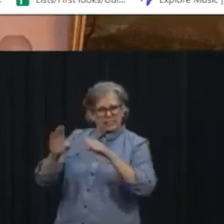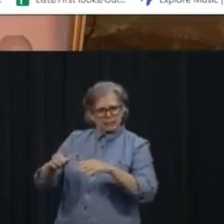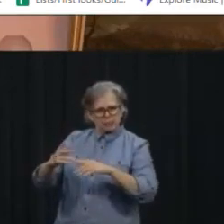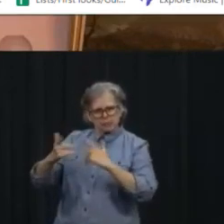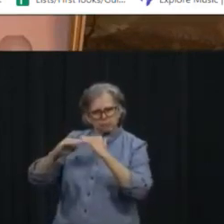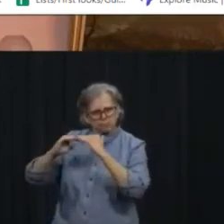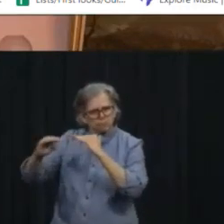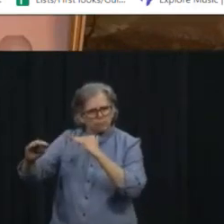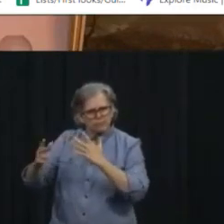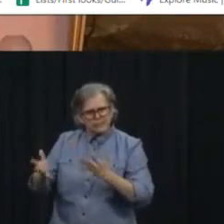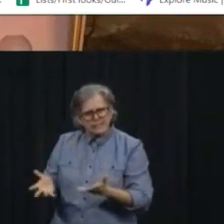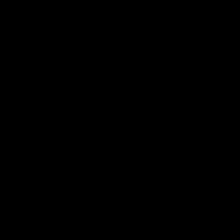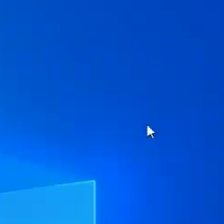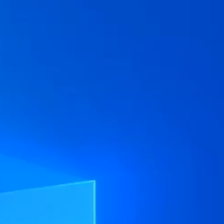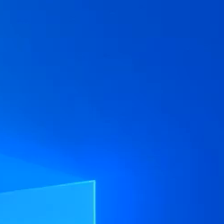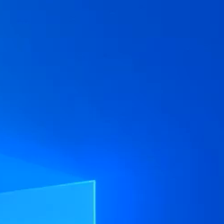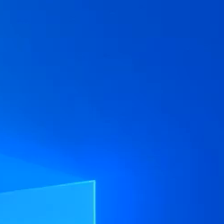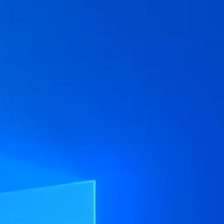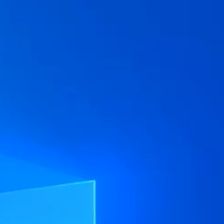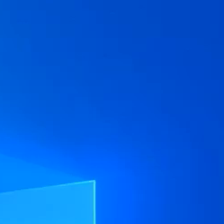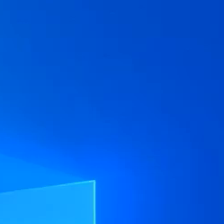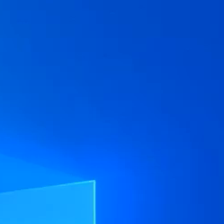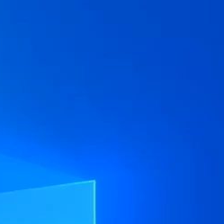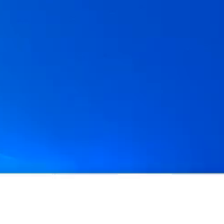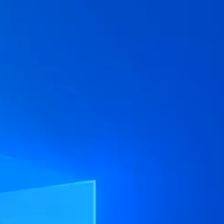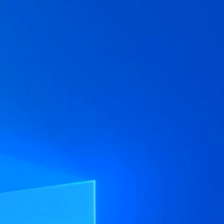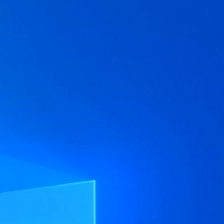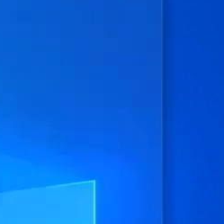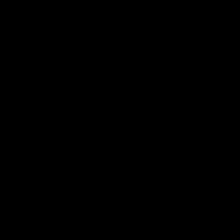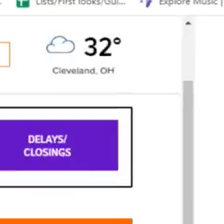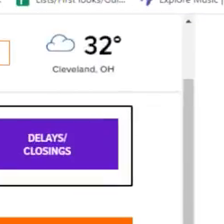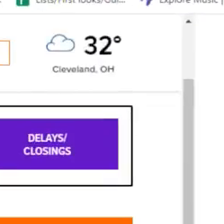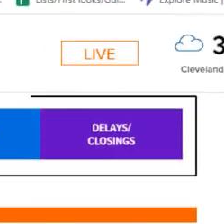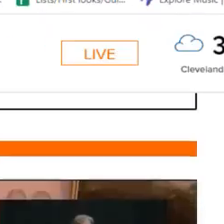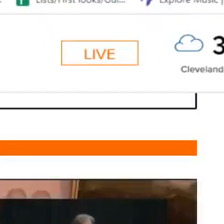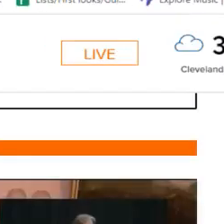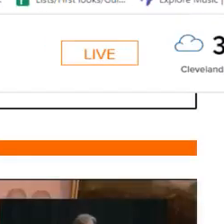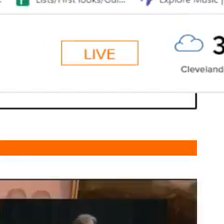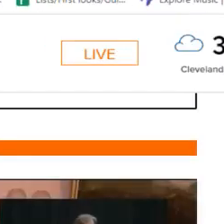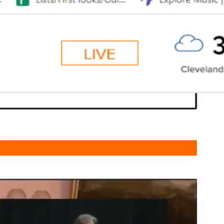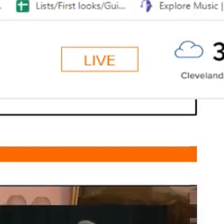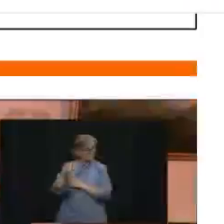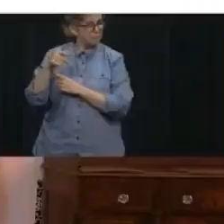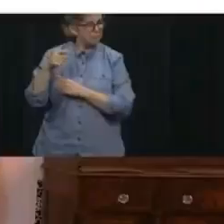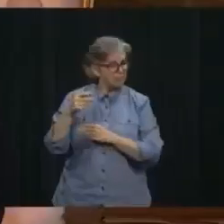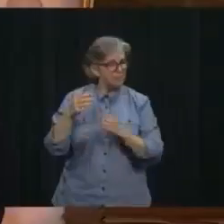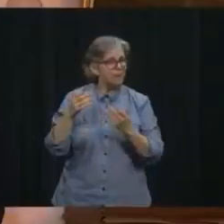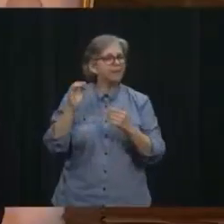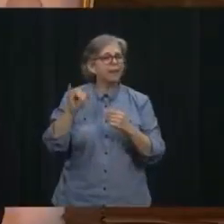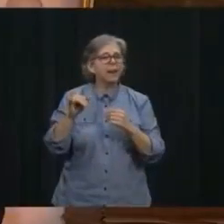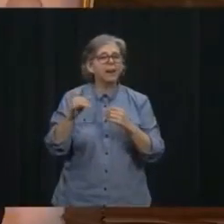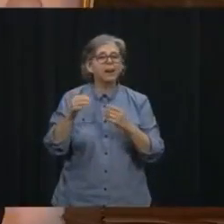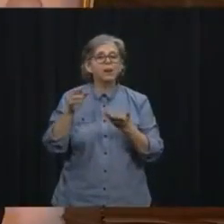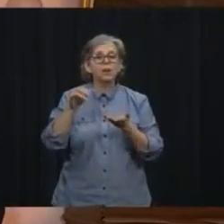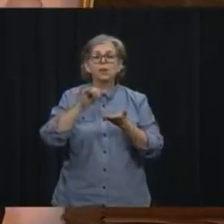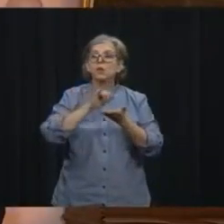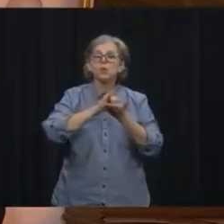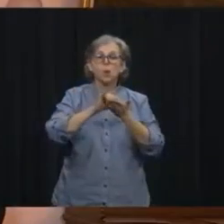to be able to deal. A story in the New York Times this morning that I read online last night.